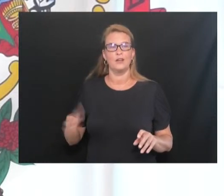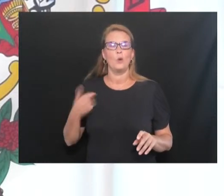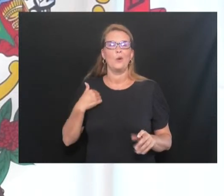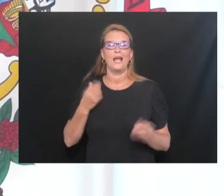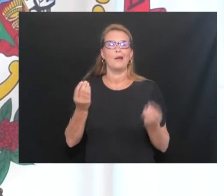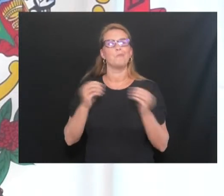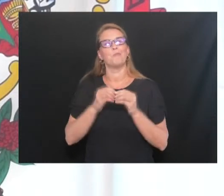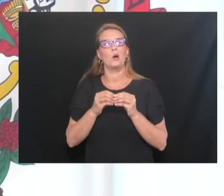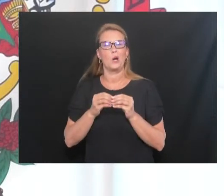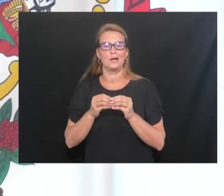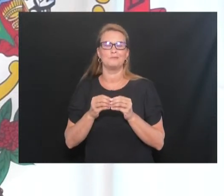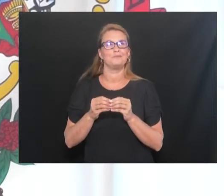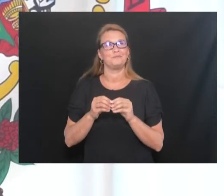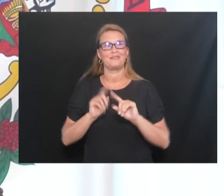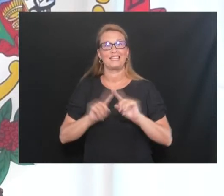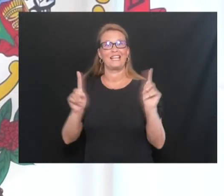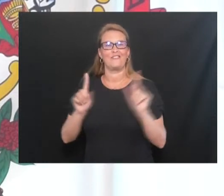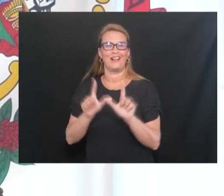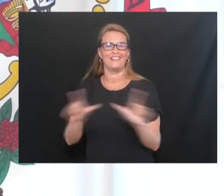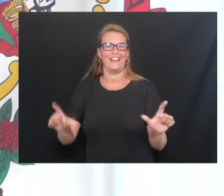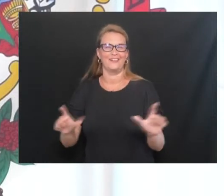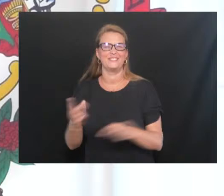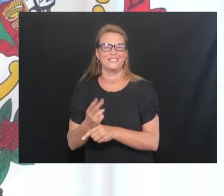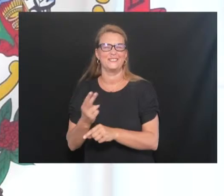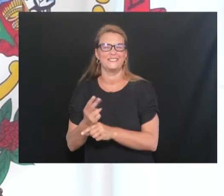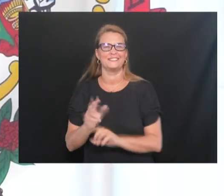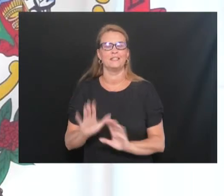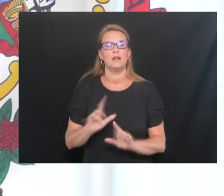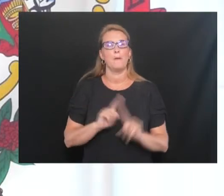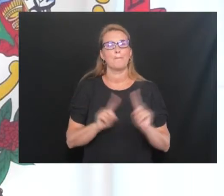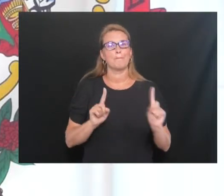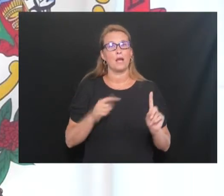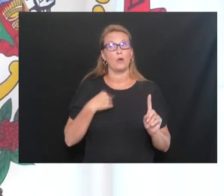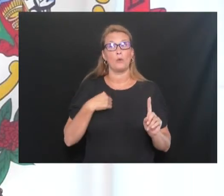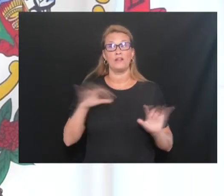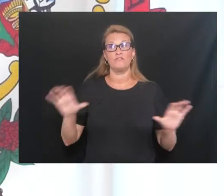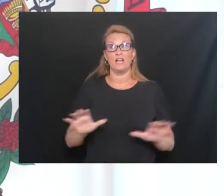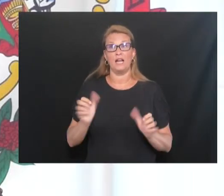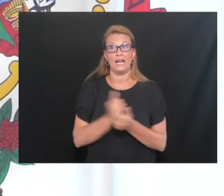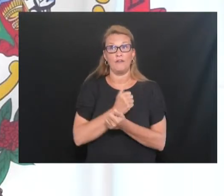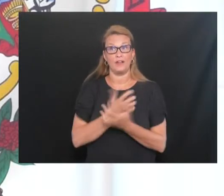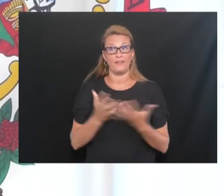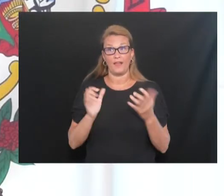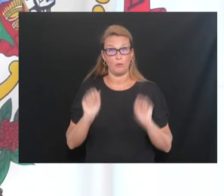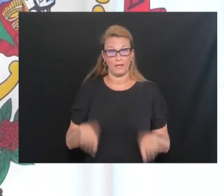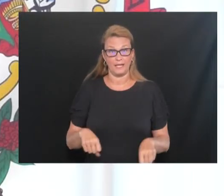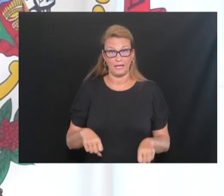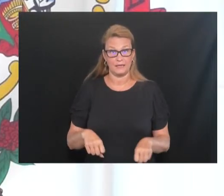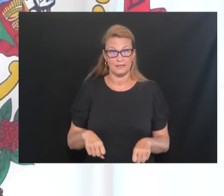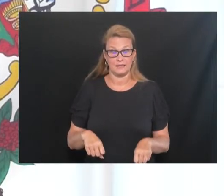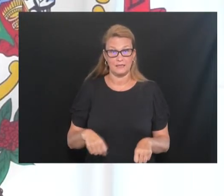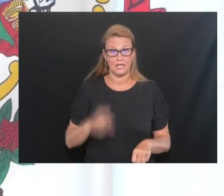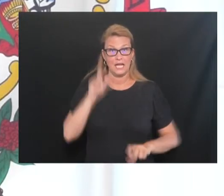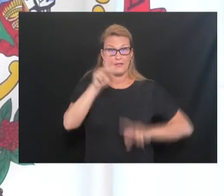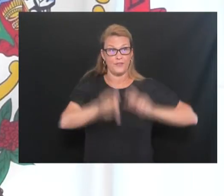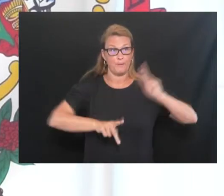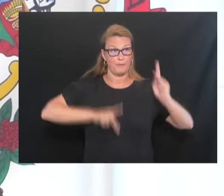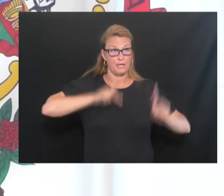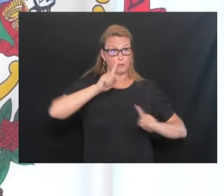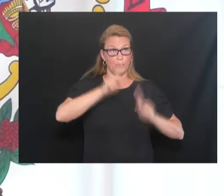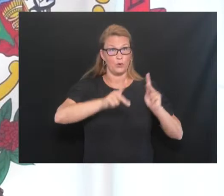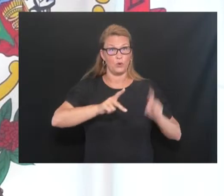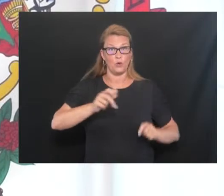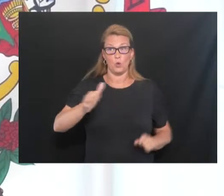words, but you know, we've basically done all we can do. So if the people that